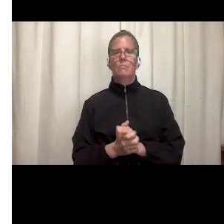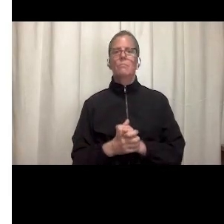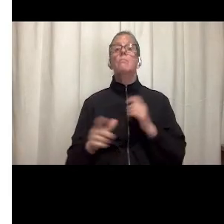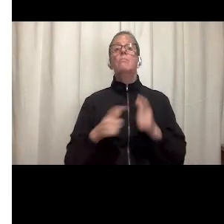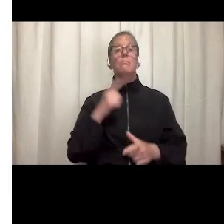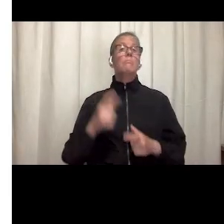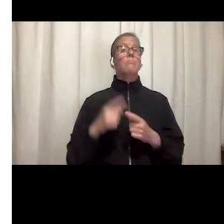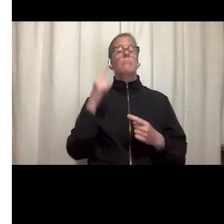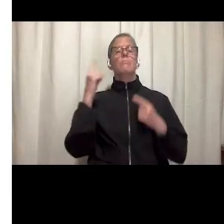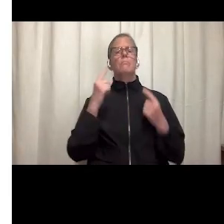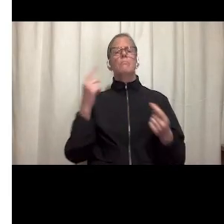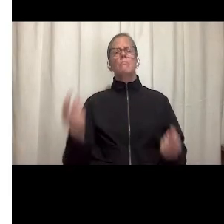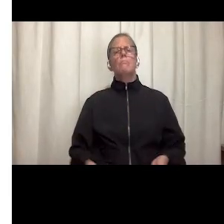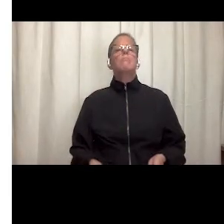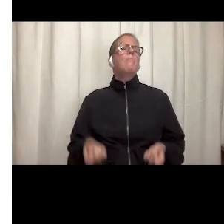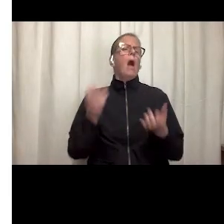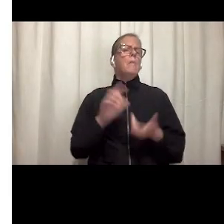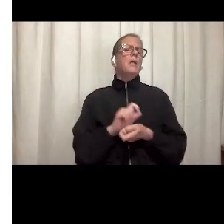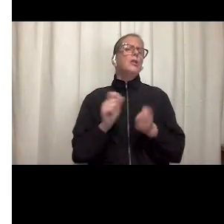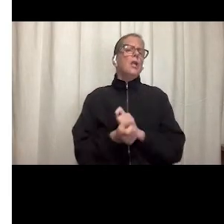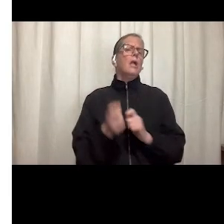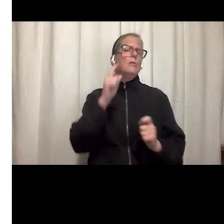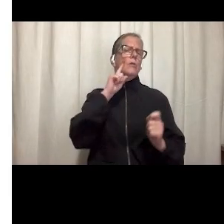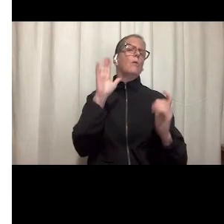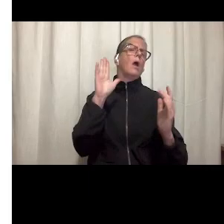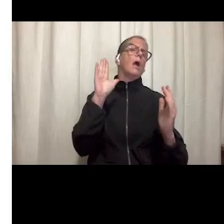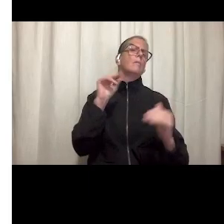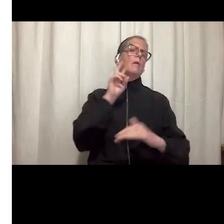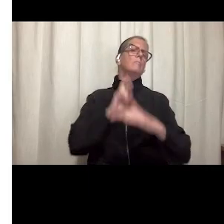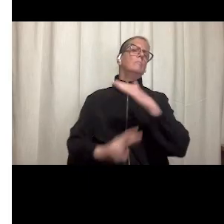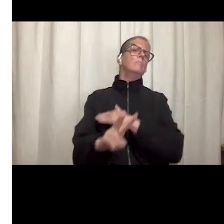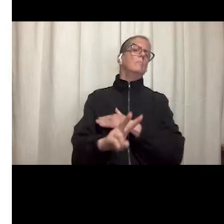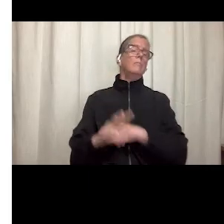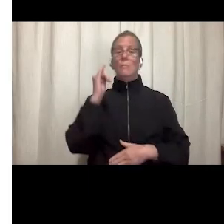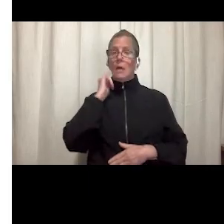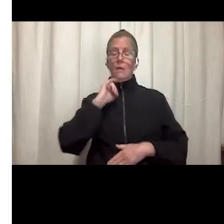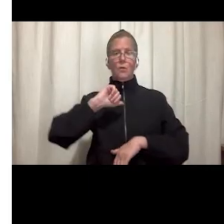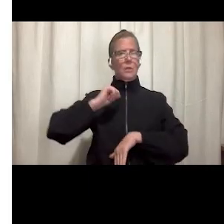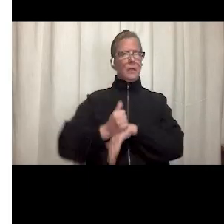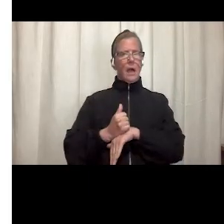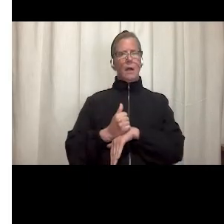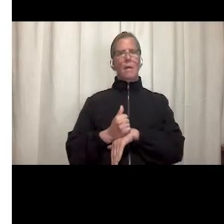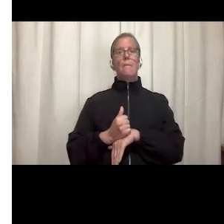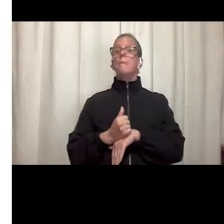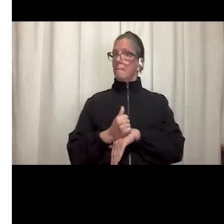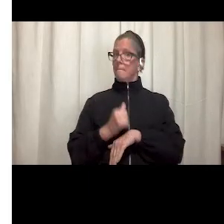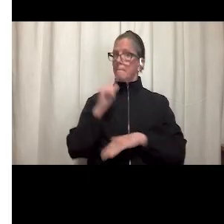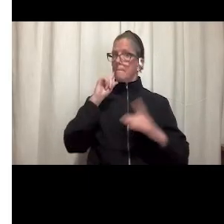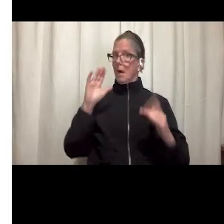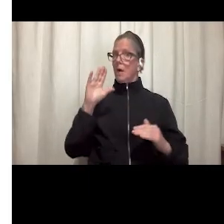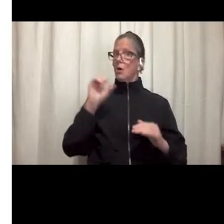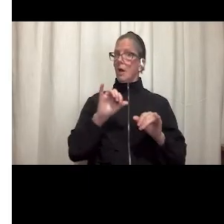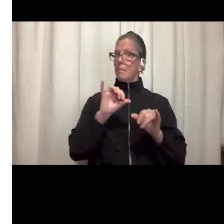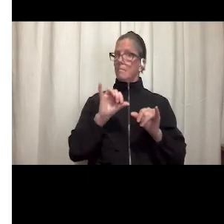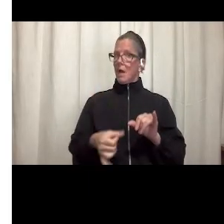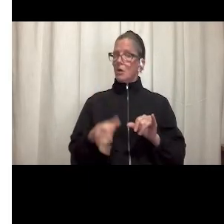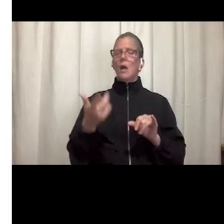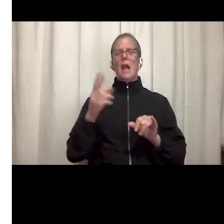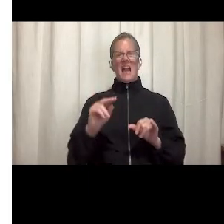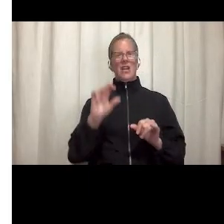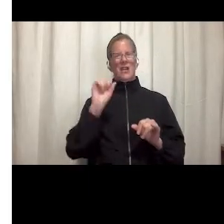Then consider how much change is expected. Setting measurable expectations allows you to gauge progress. Are